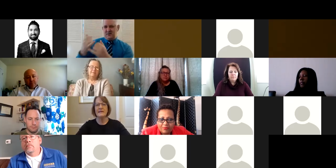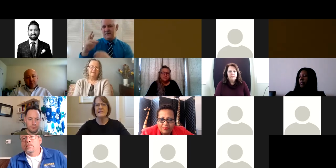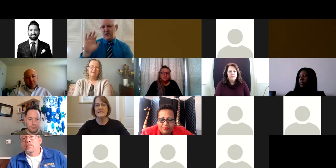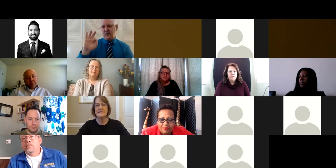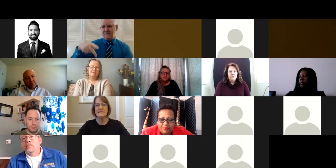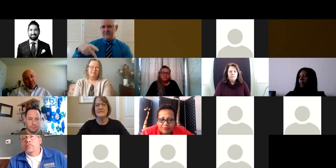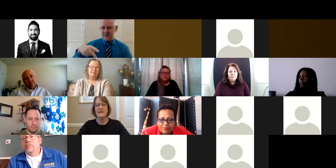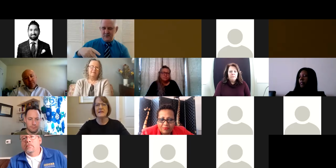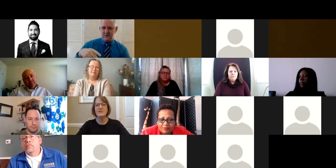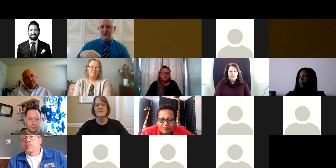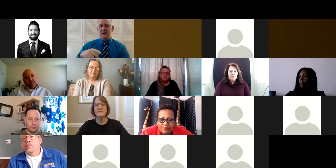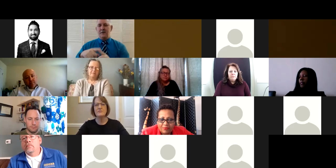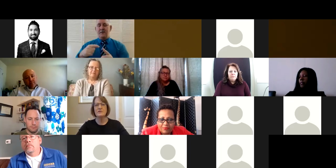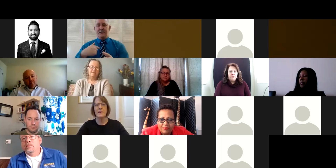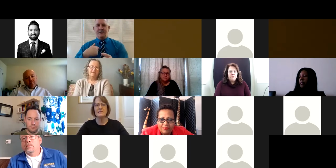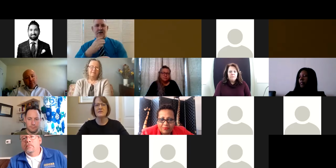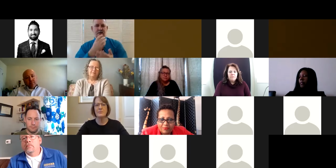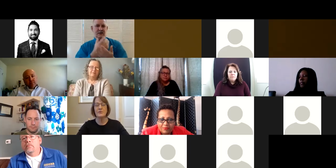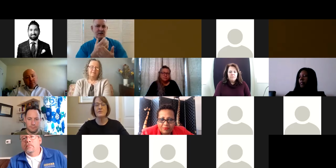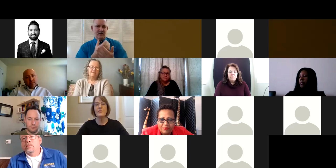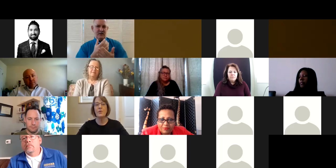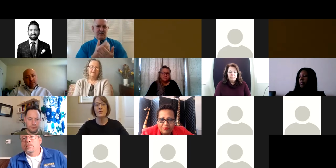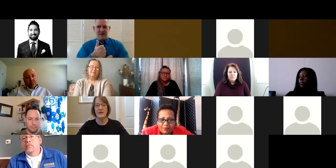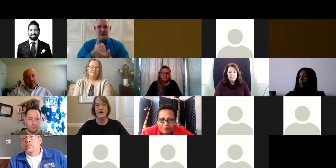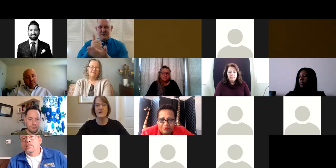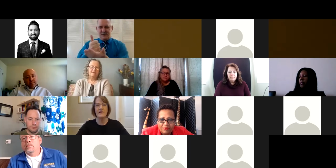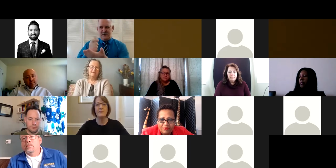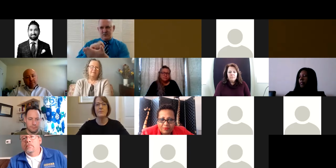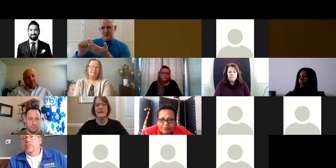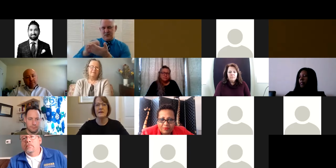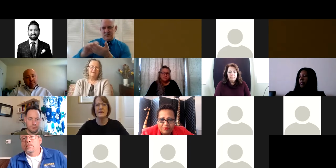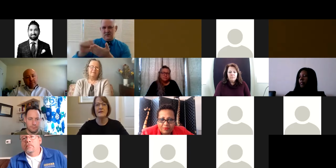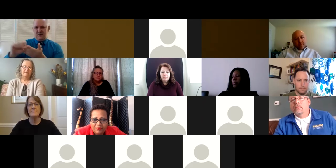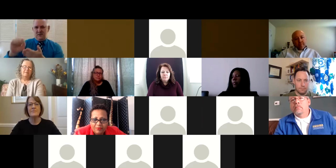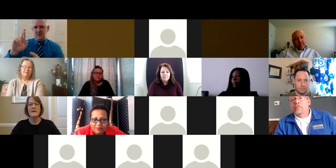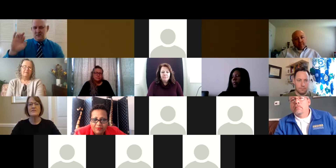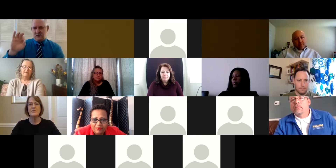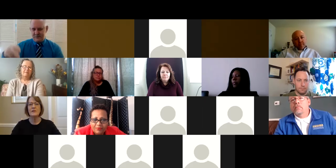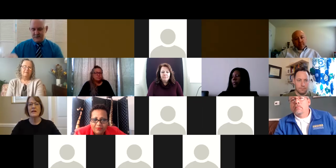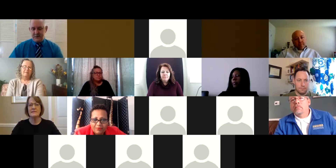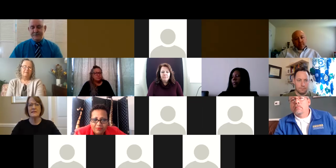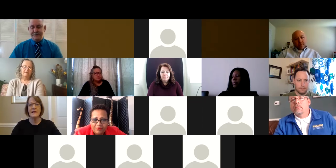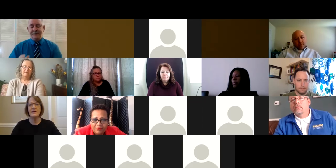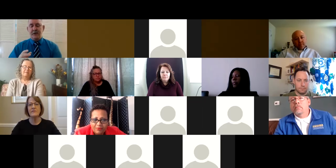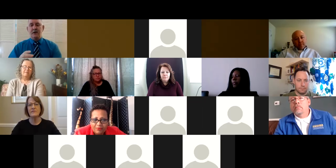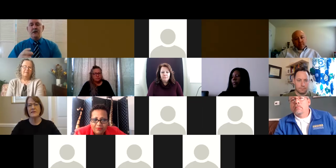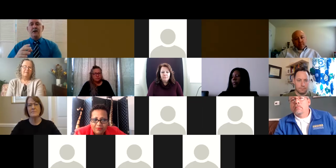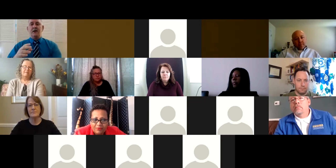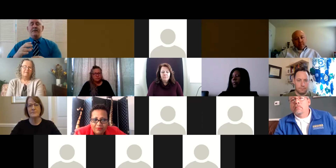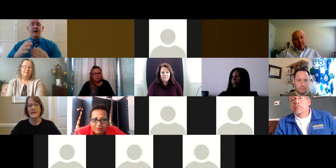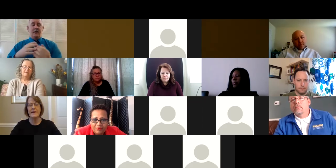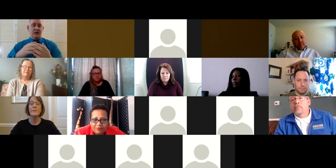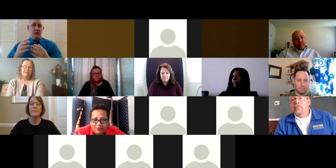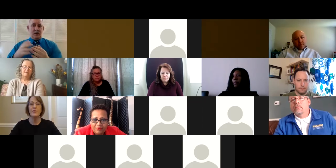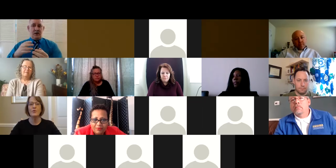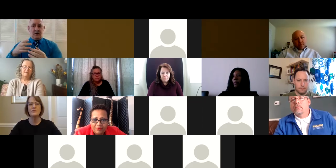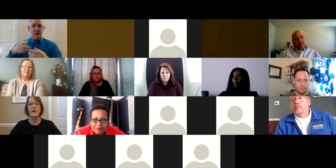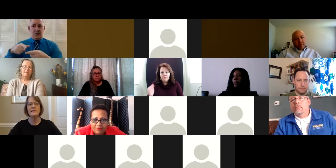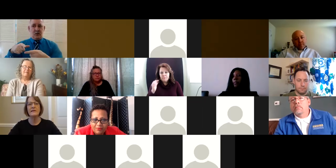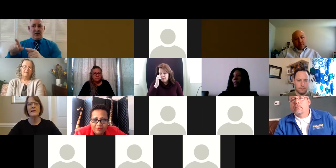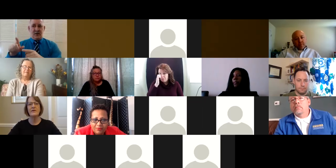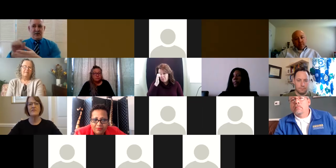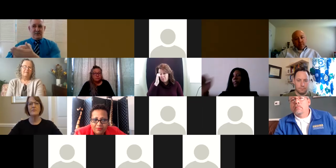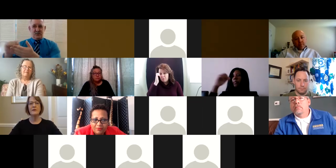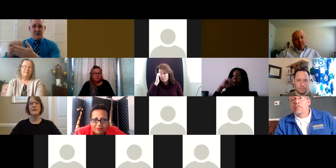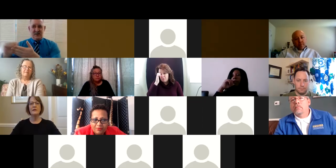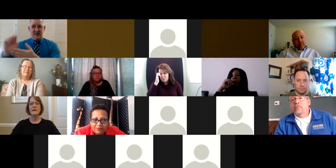VITA is the state agency responsible for the RFP. So Clayton and I are giving them help, of course,